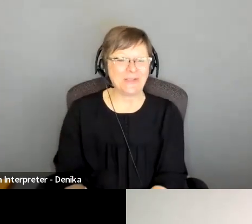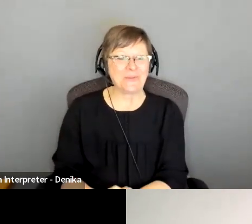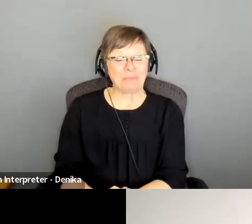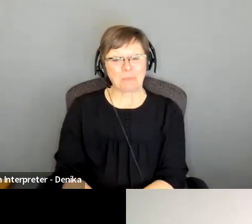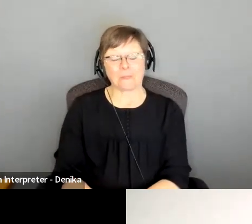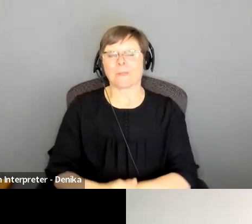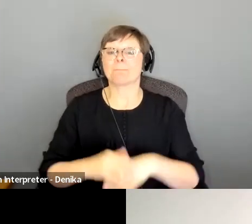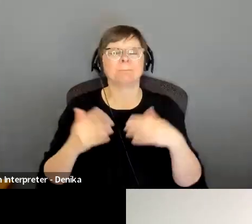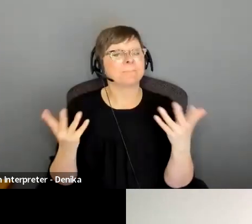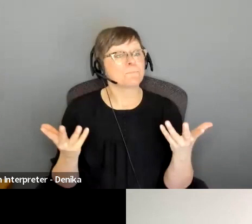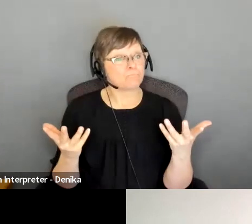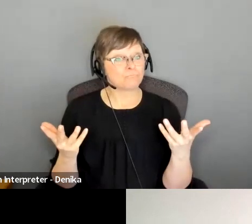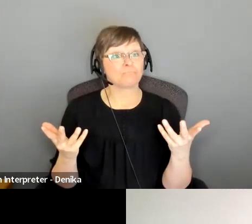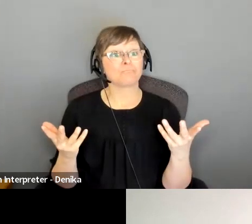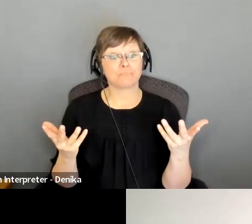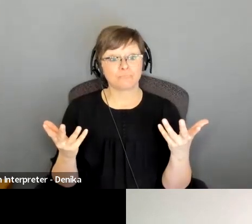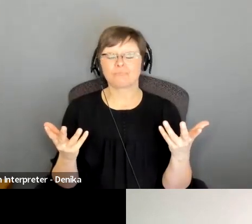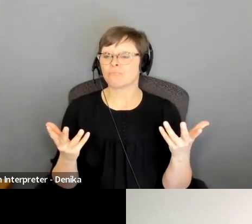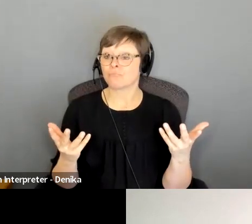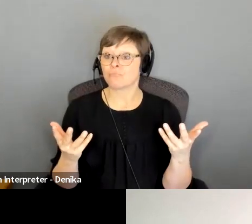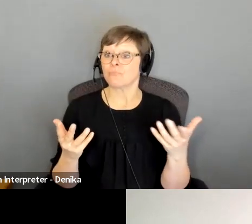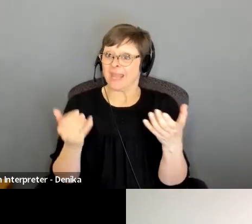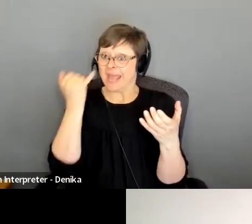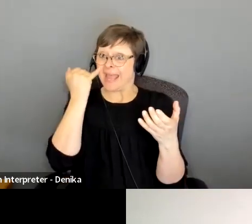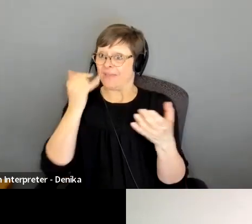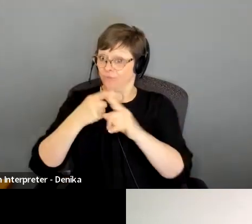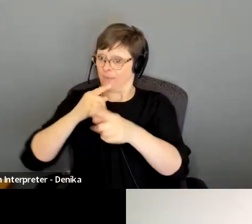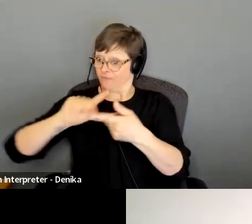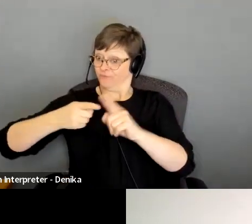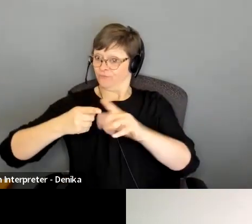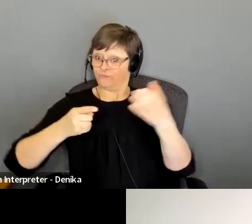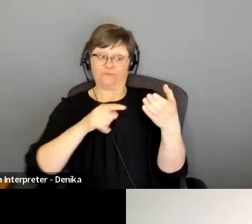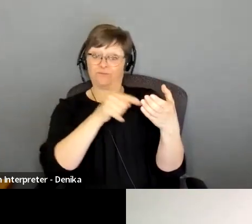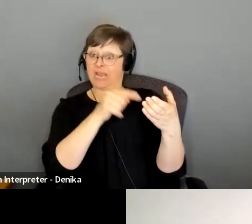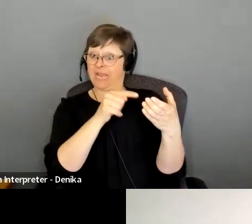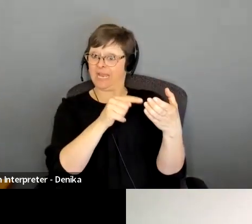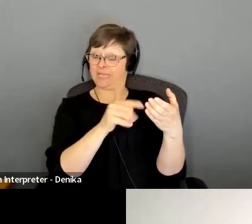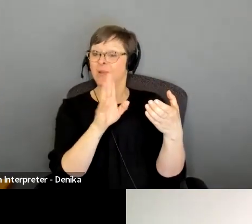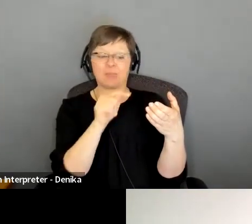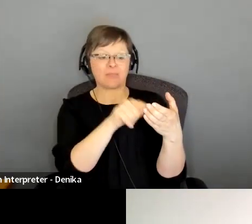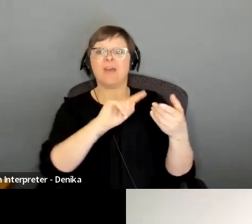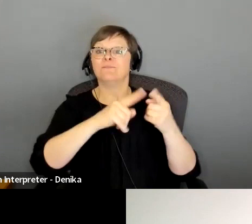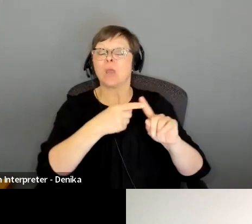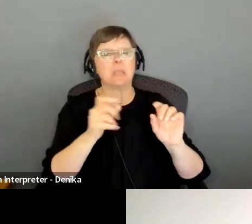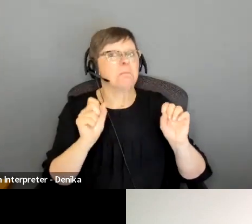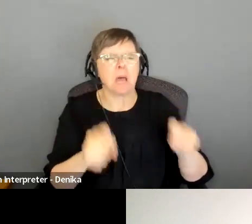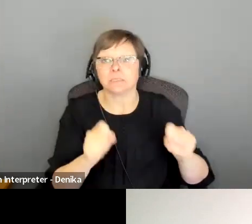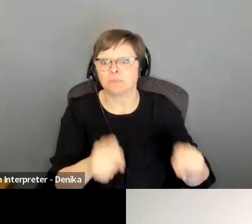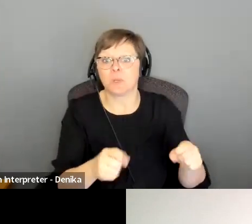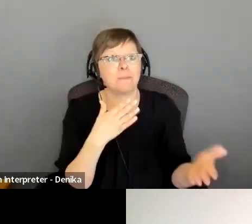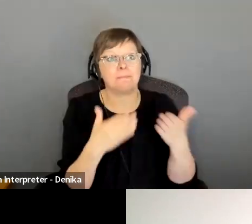So let's say that this text is yes from a friend, but from a friend who can give you a job that you really